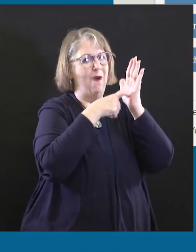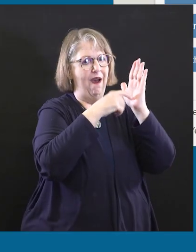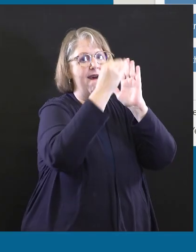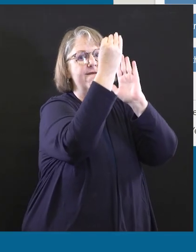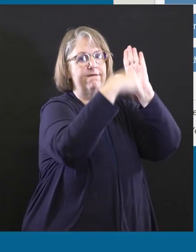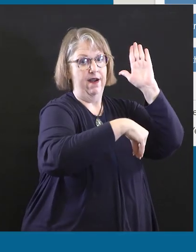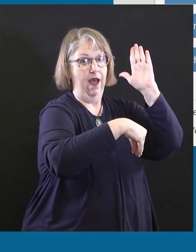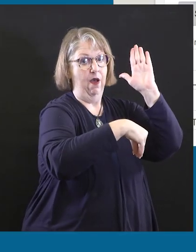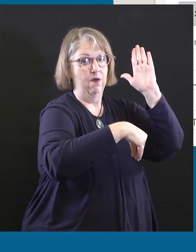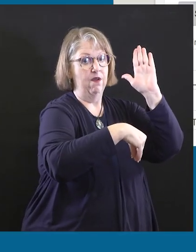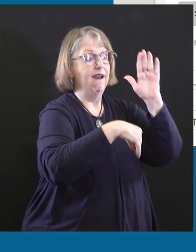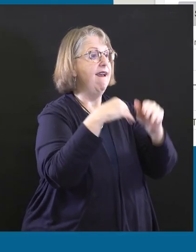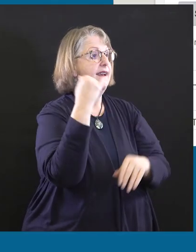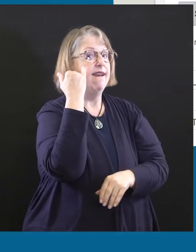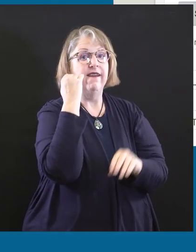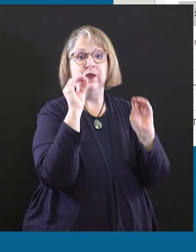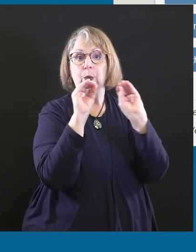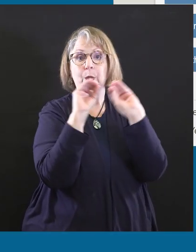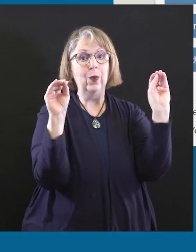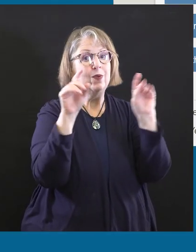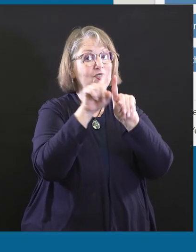to open at once.